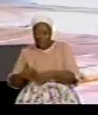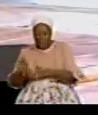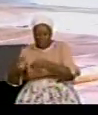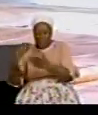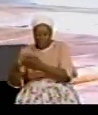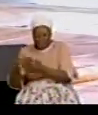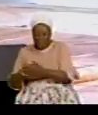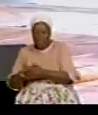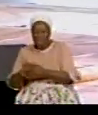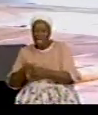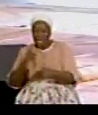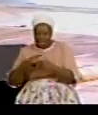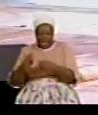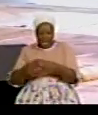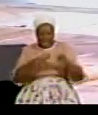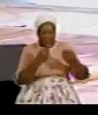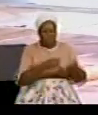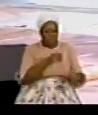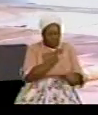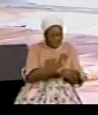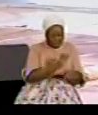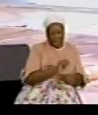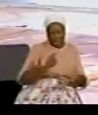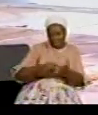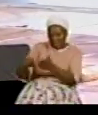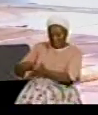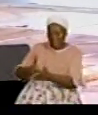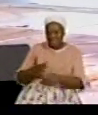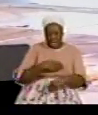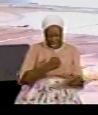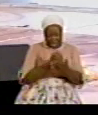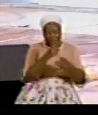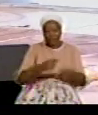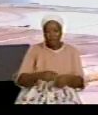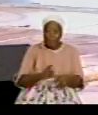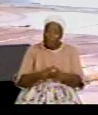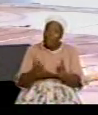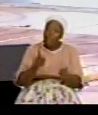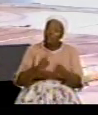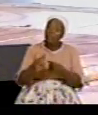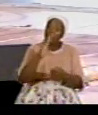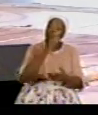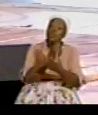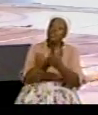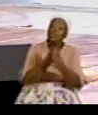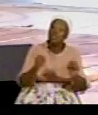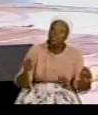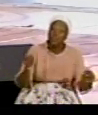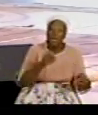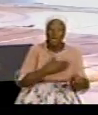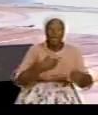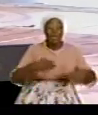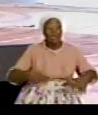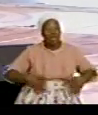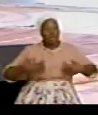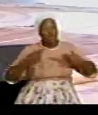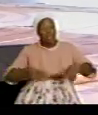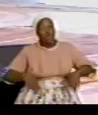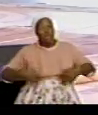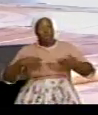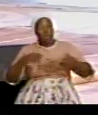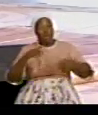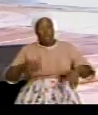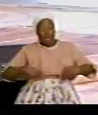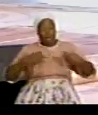that. But to be saved and to live a life that is free from sin,